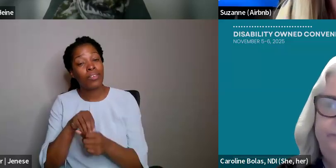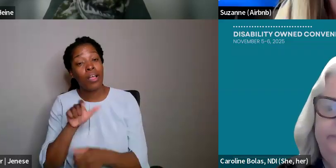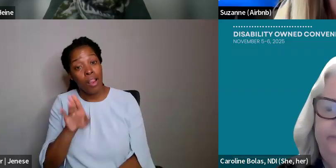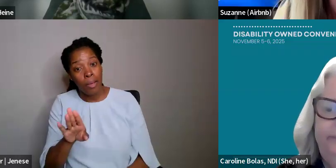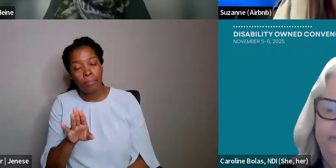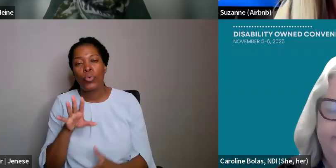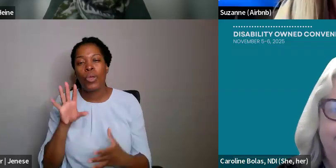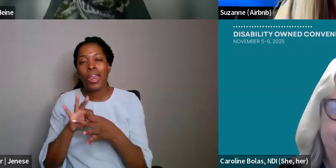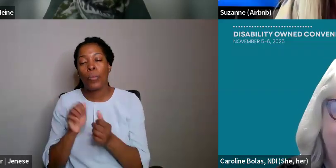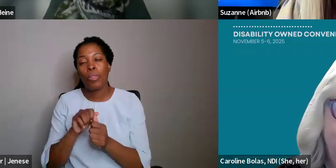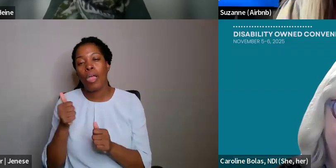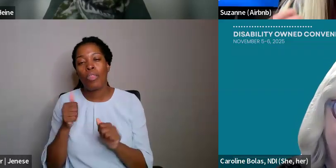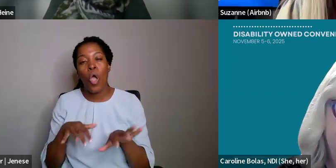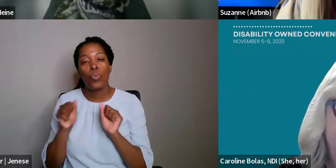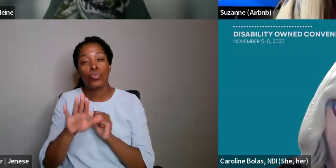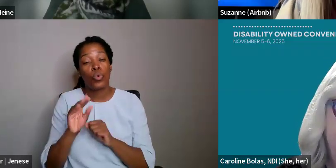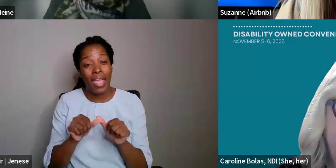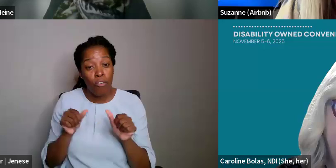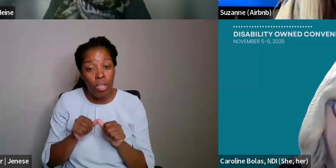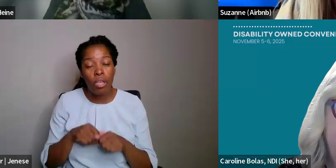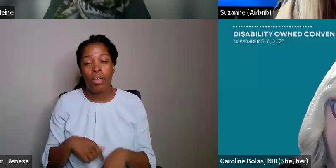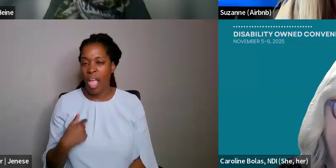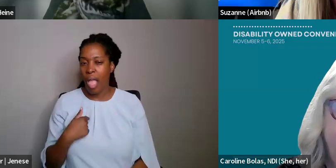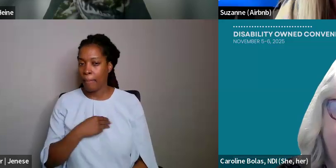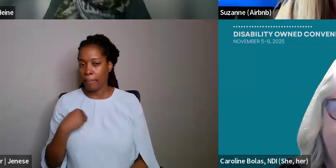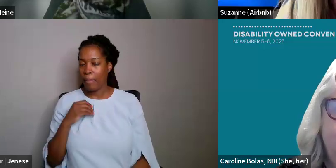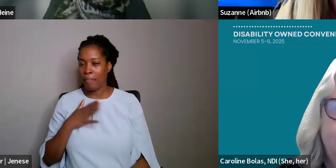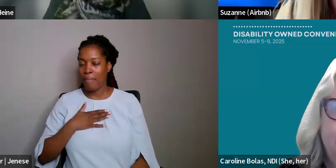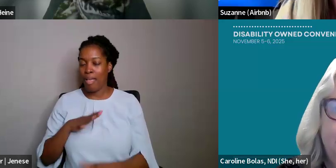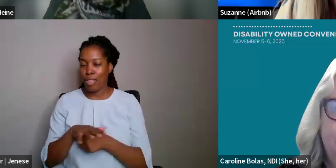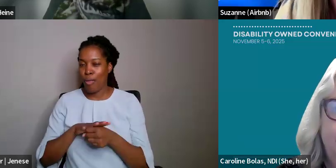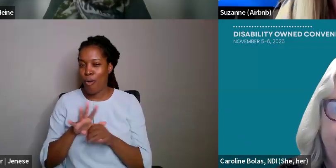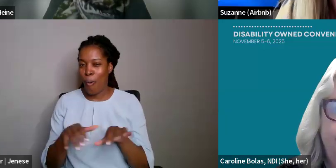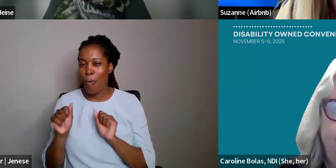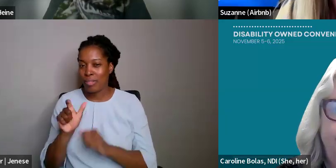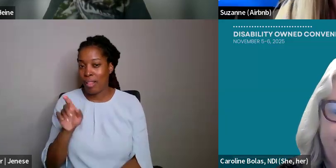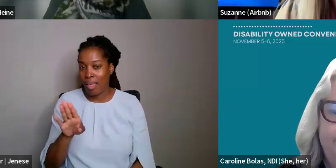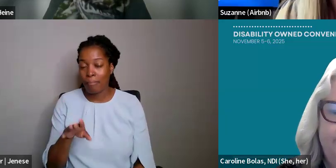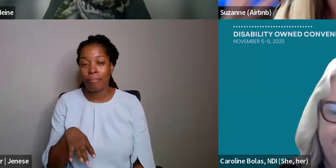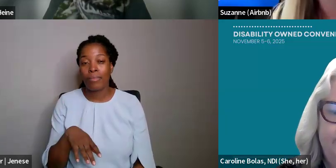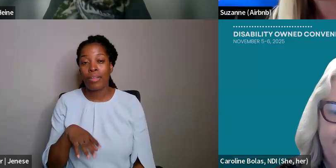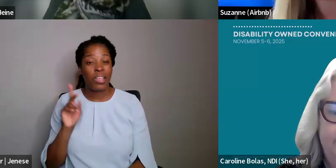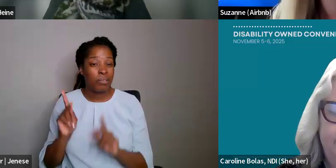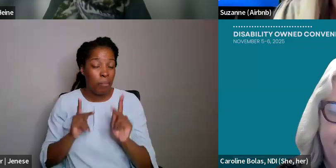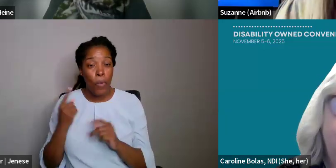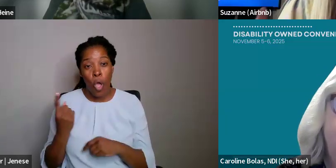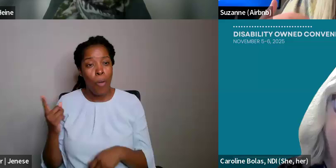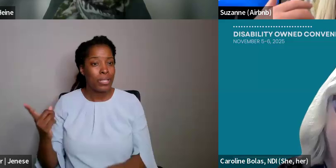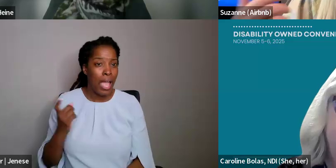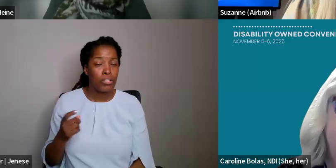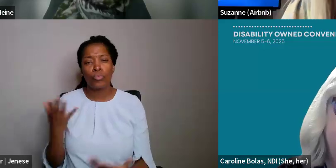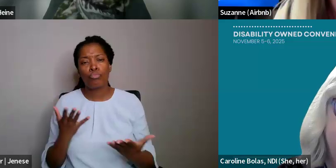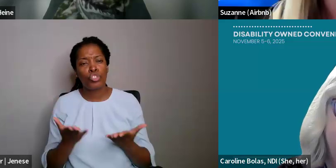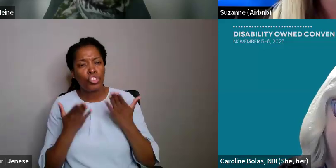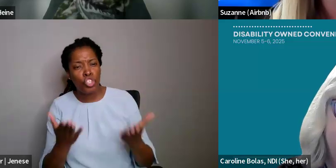hosts in your area. You can learn from them. I'm a member of my local host club where I am, and people are always, you know, asking for suggestions, and